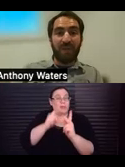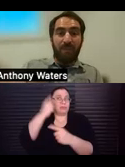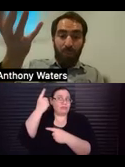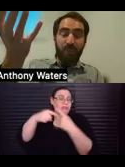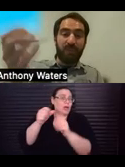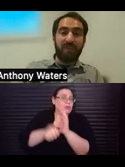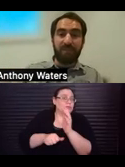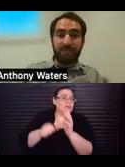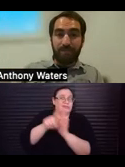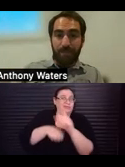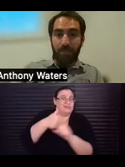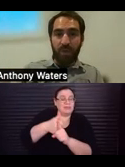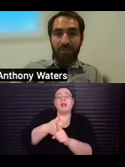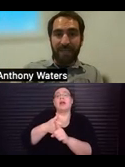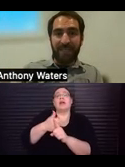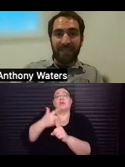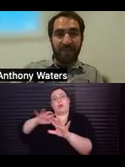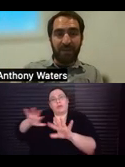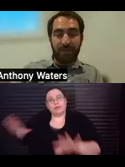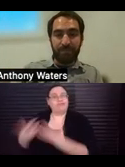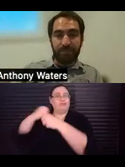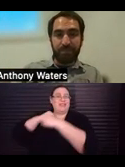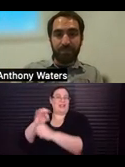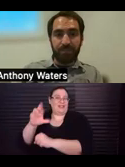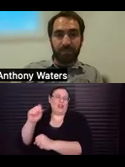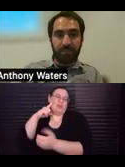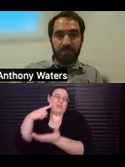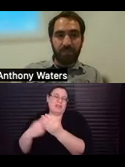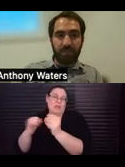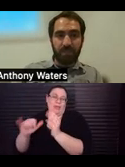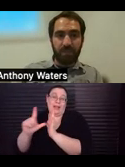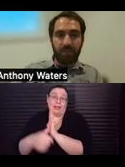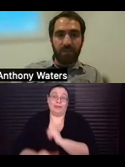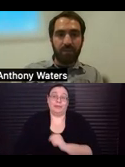to bolster. We'll come back to that later on.